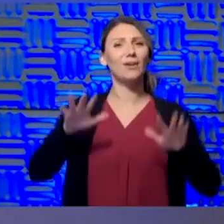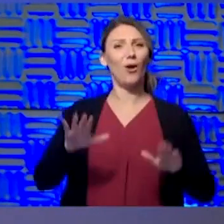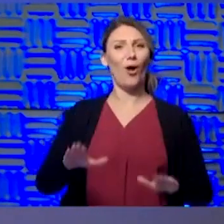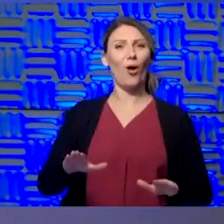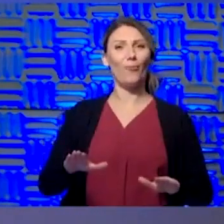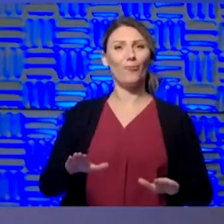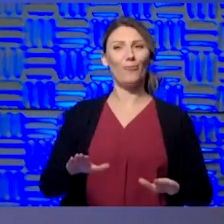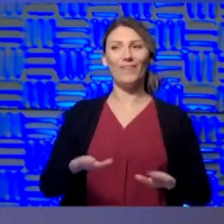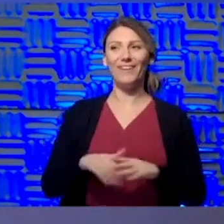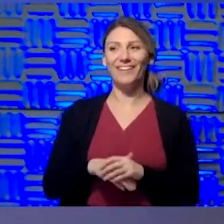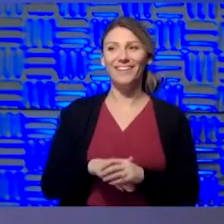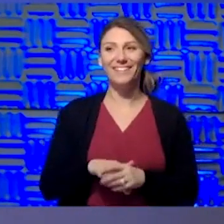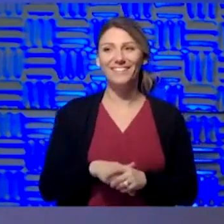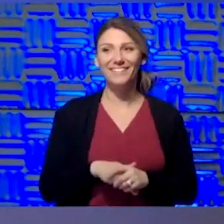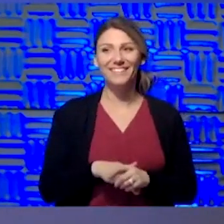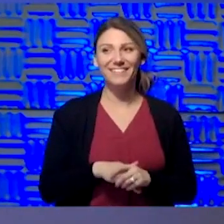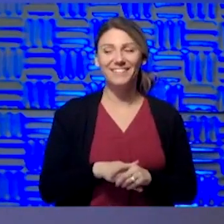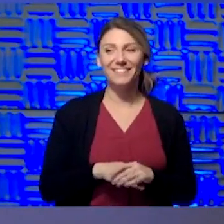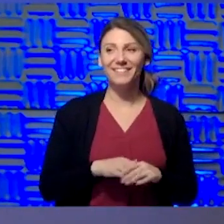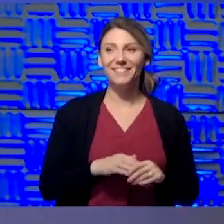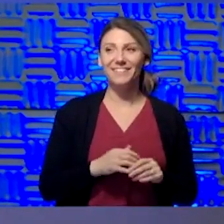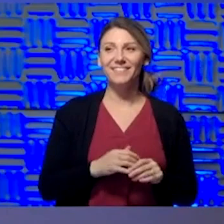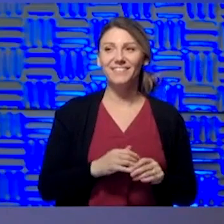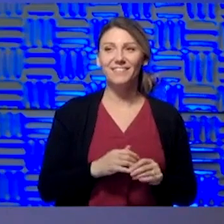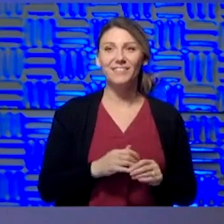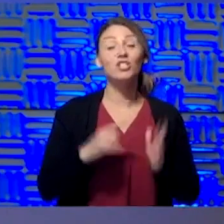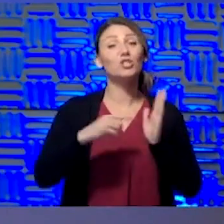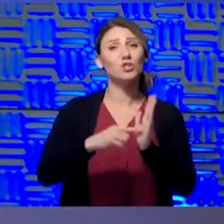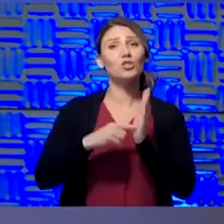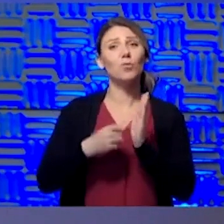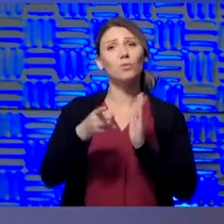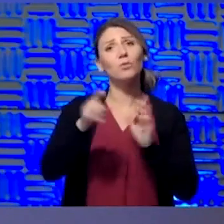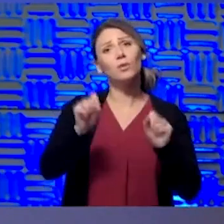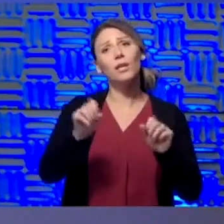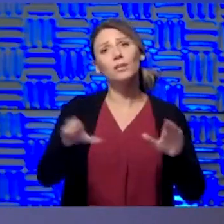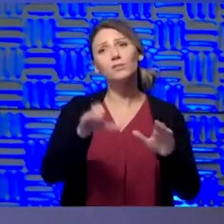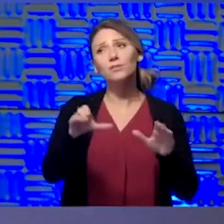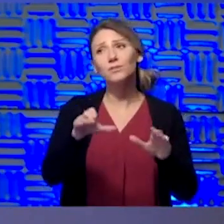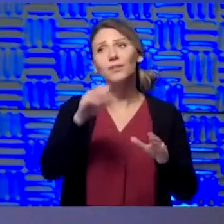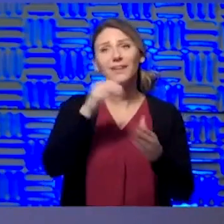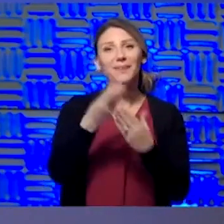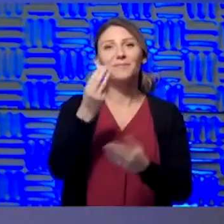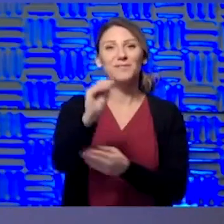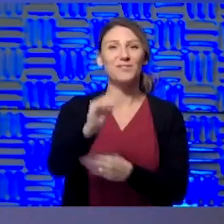Most of all, show me that you can do it, Missouri.